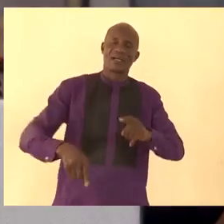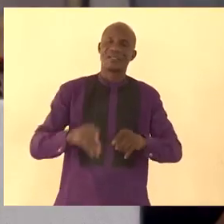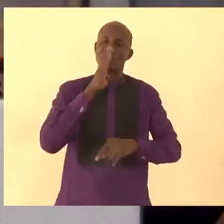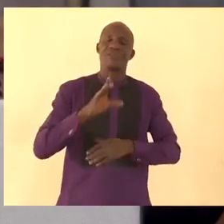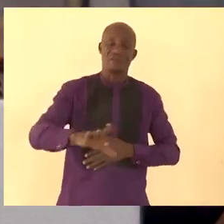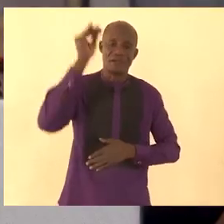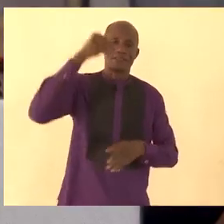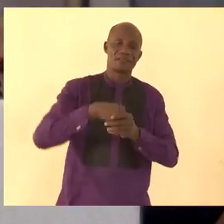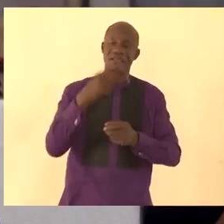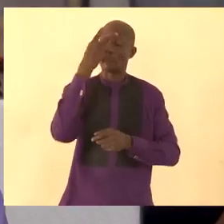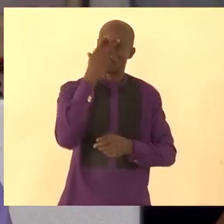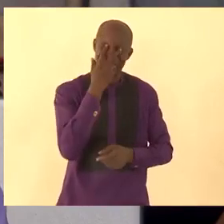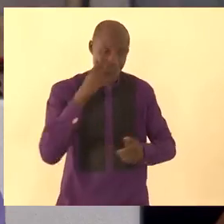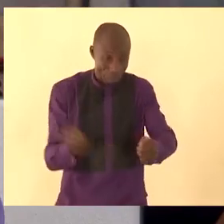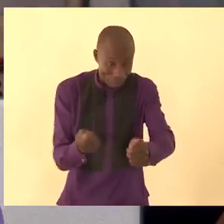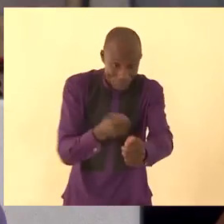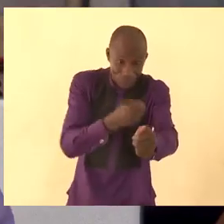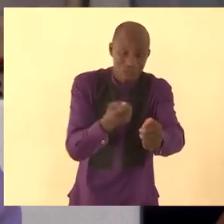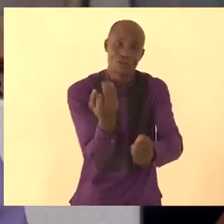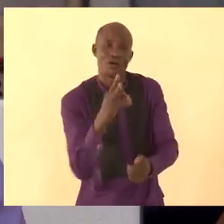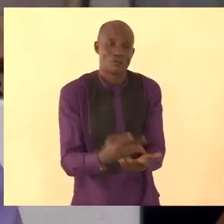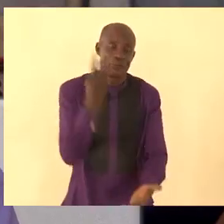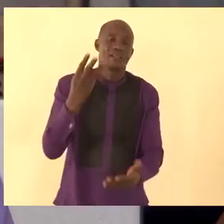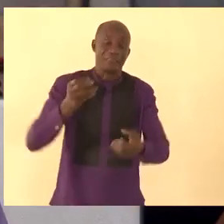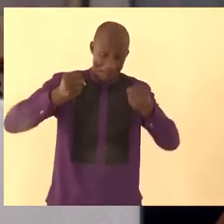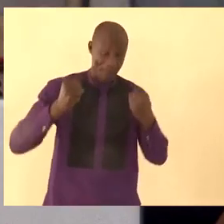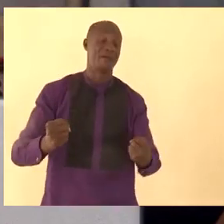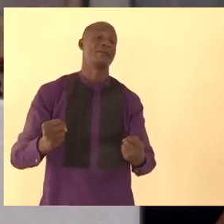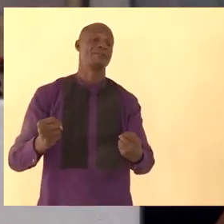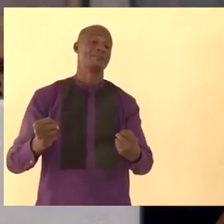the blind pursuit of wealth and pleasure and power.